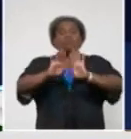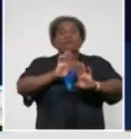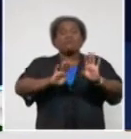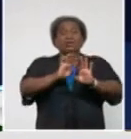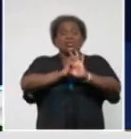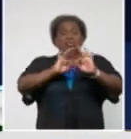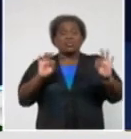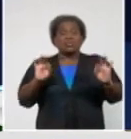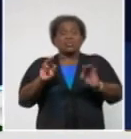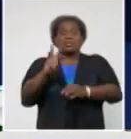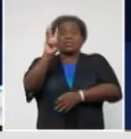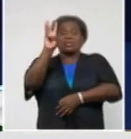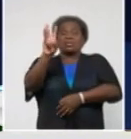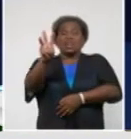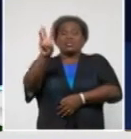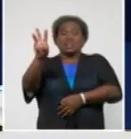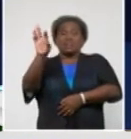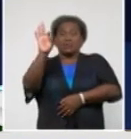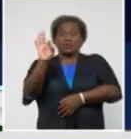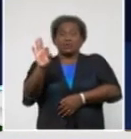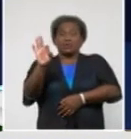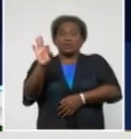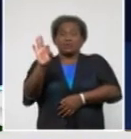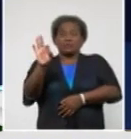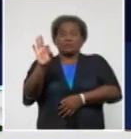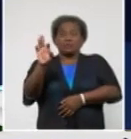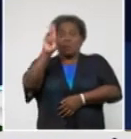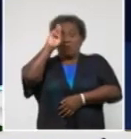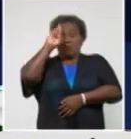321 in the Fructuoso Rodriguez Hospital,